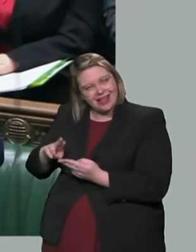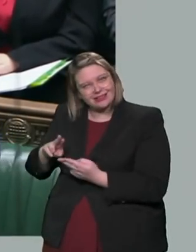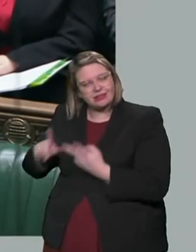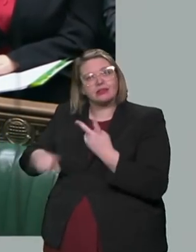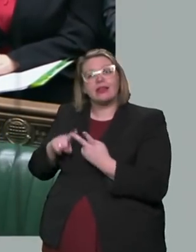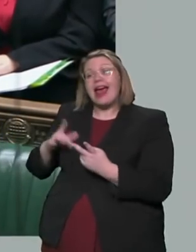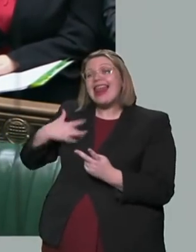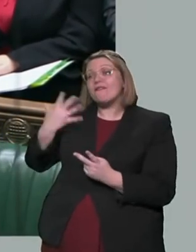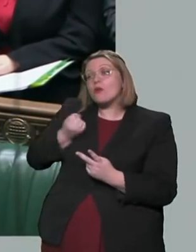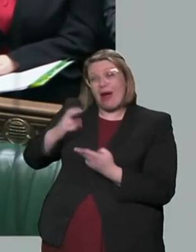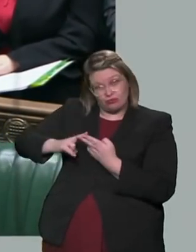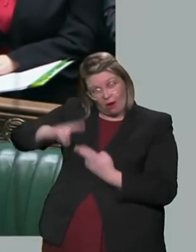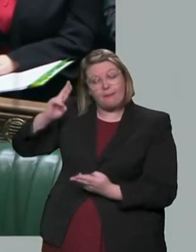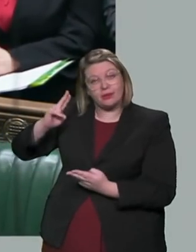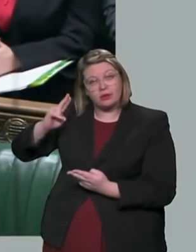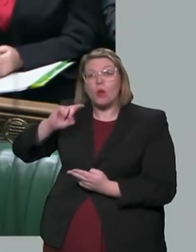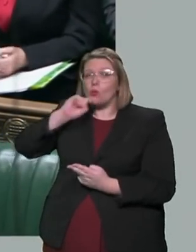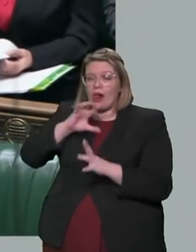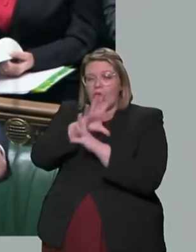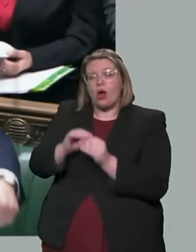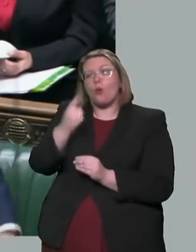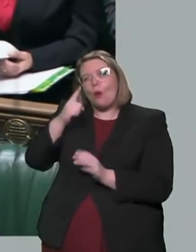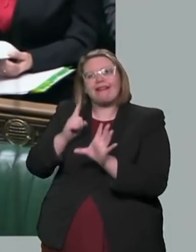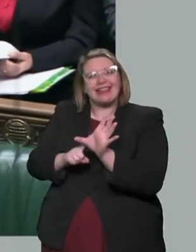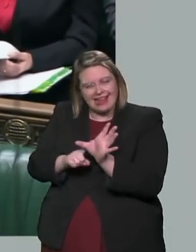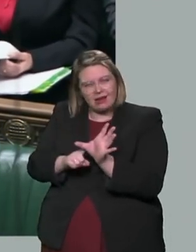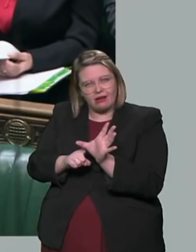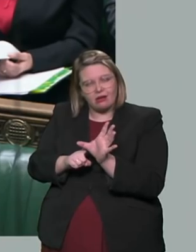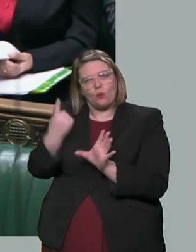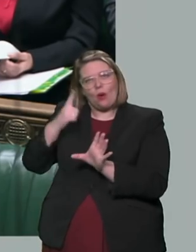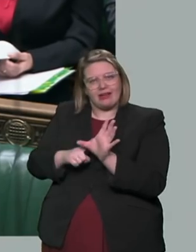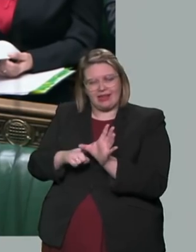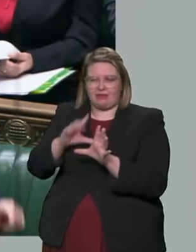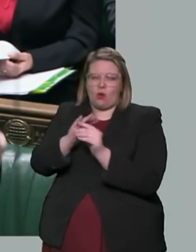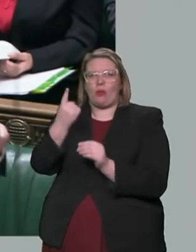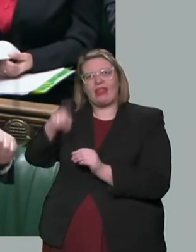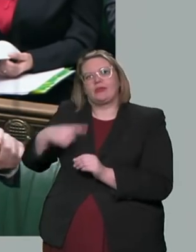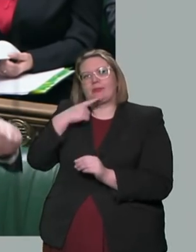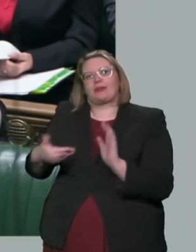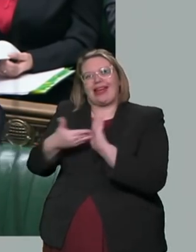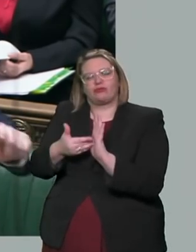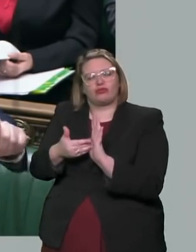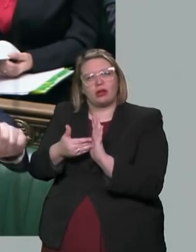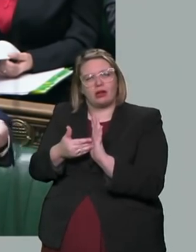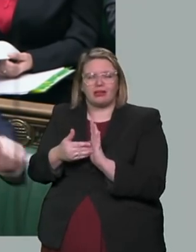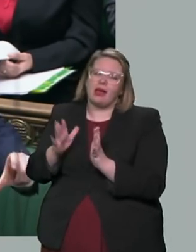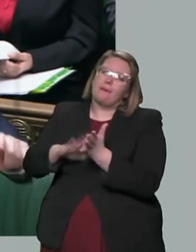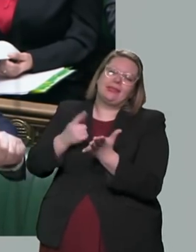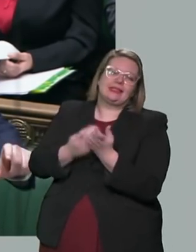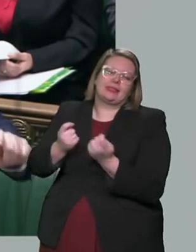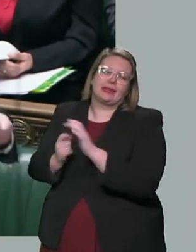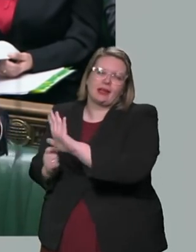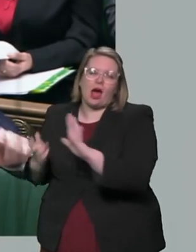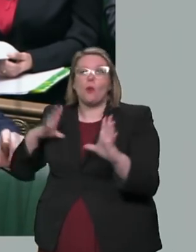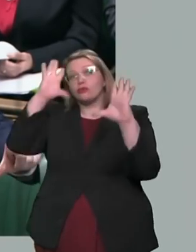the living wage, £1,000 more for everybody on the living wage, up record sums. And Mr. Speaker, let me just remind